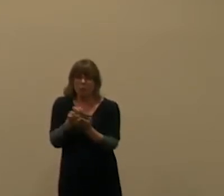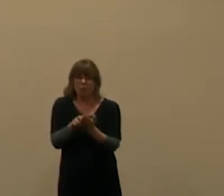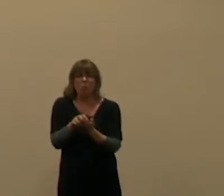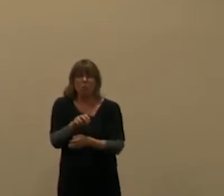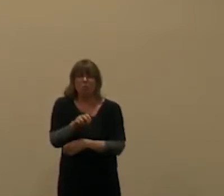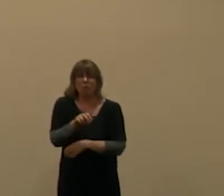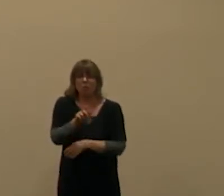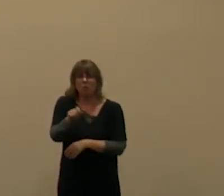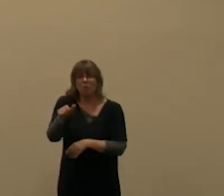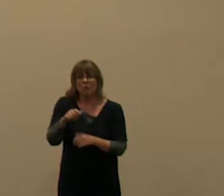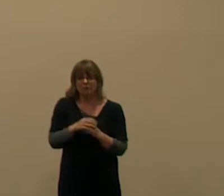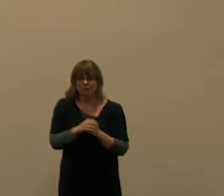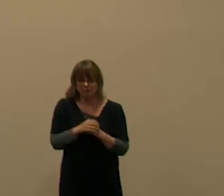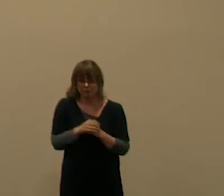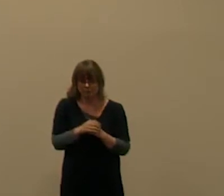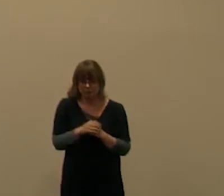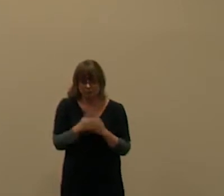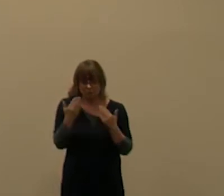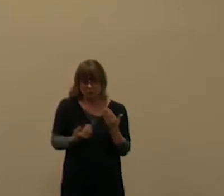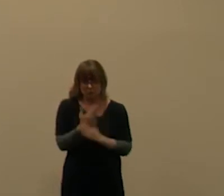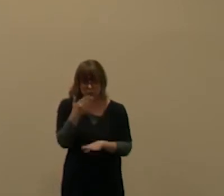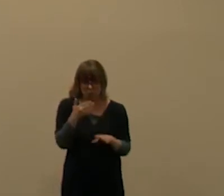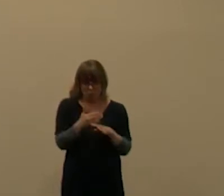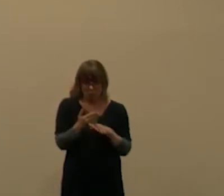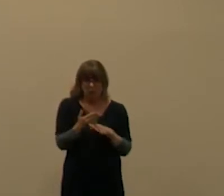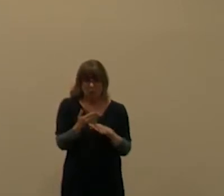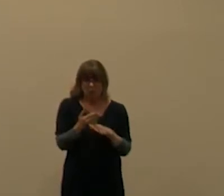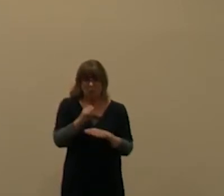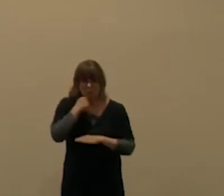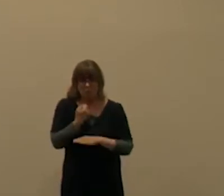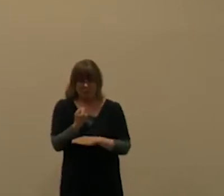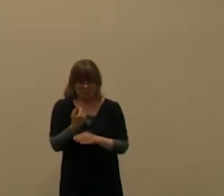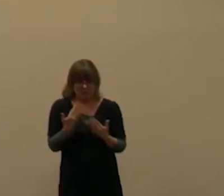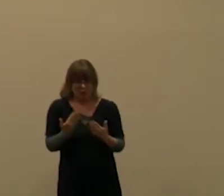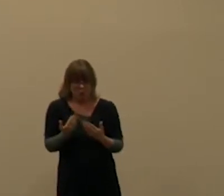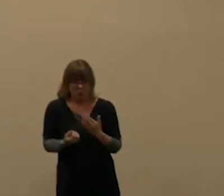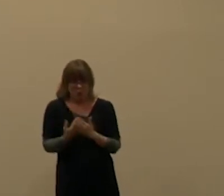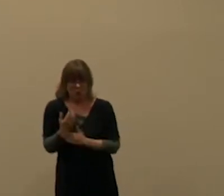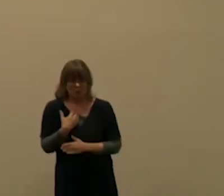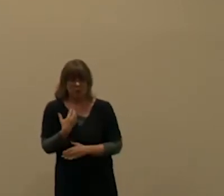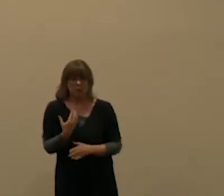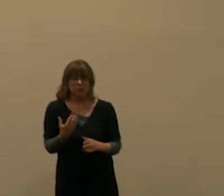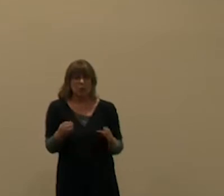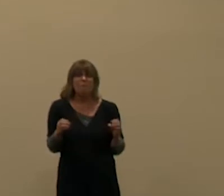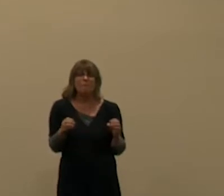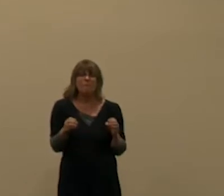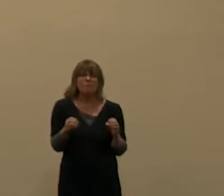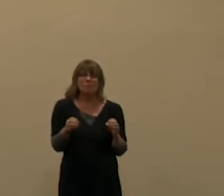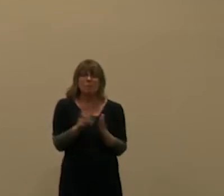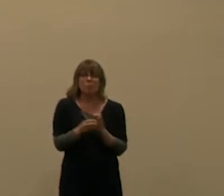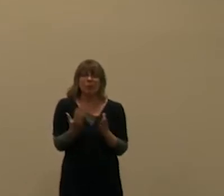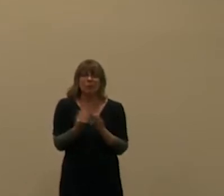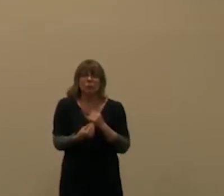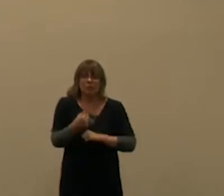that person in a slot. Now, there's a new functionality rolling out right now. It's called Bookings with Me, so people can